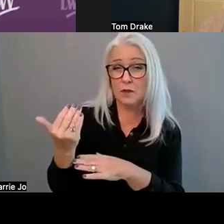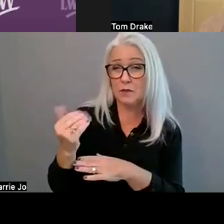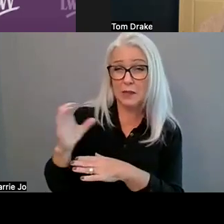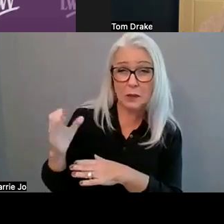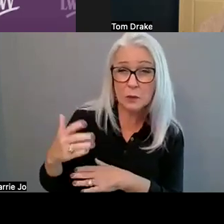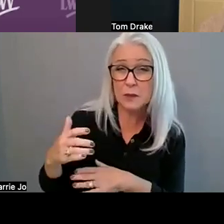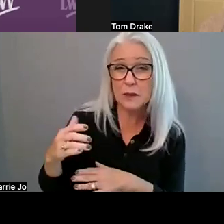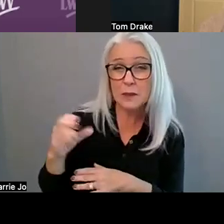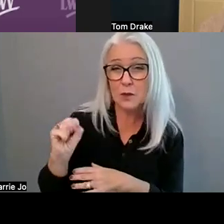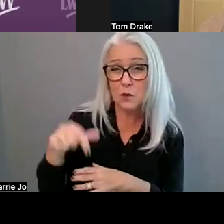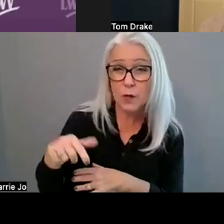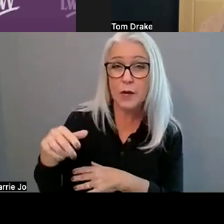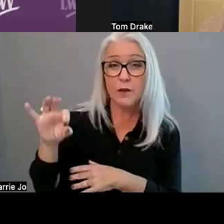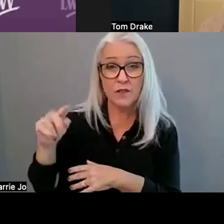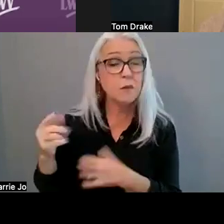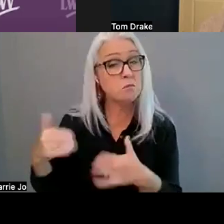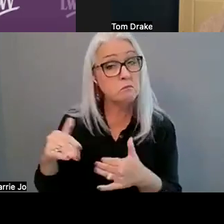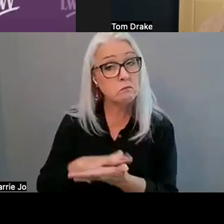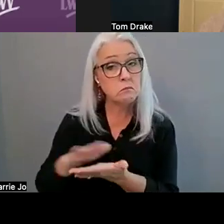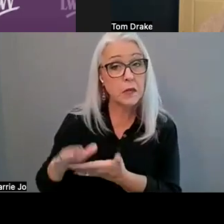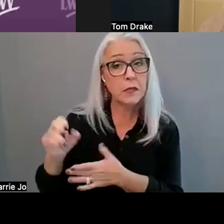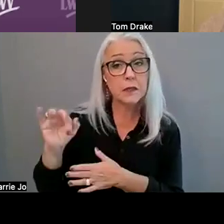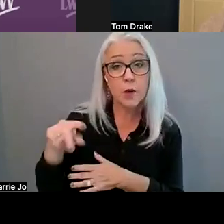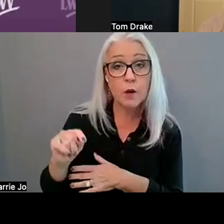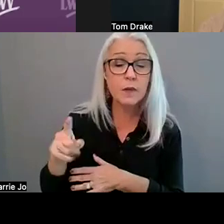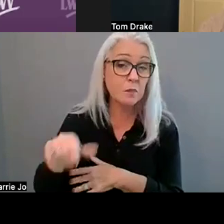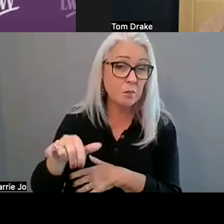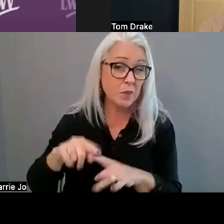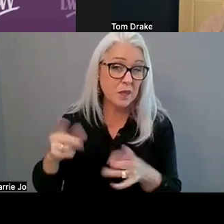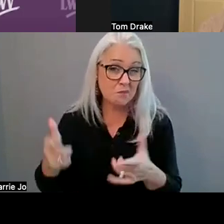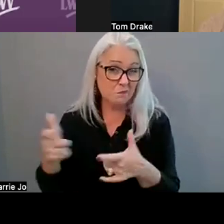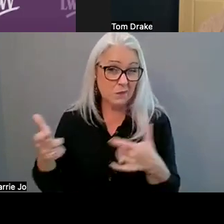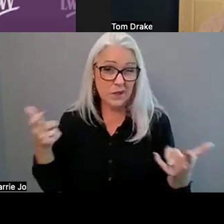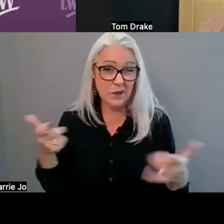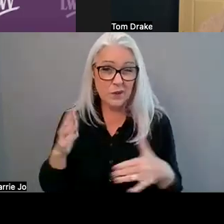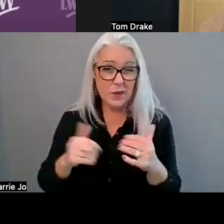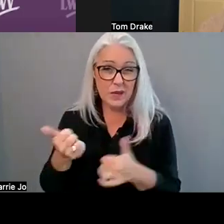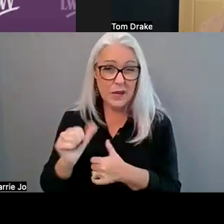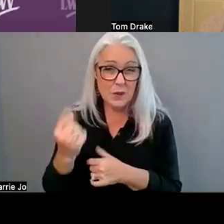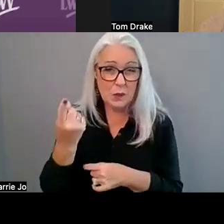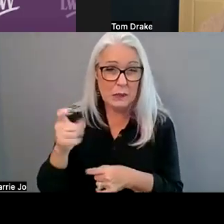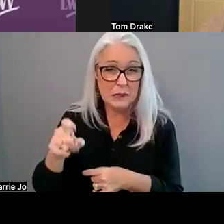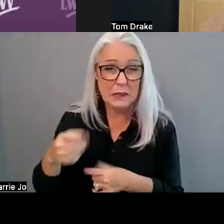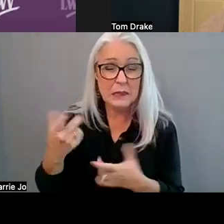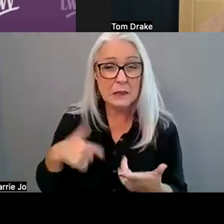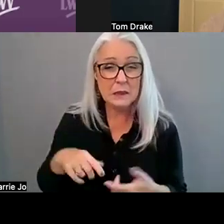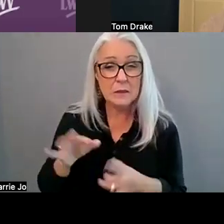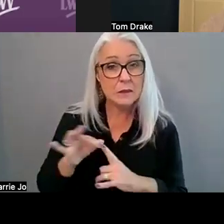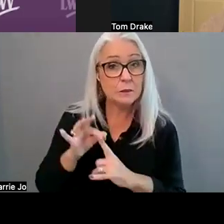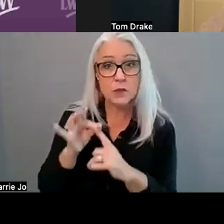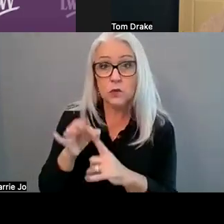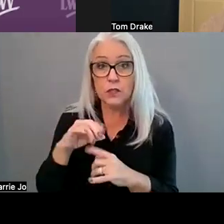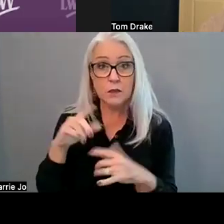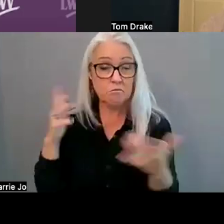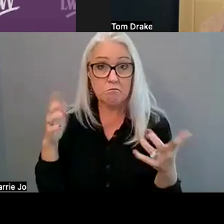actually, I mean, it's a nice apartment, but it's a bit larger than everyone needs, especially people that are, you know, really looking